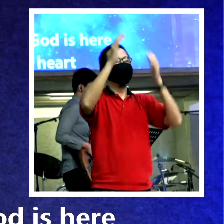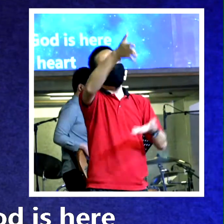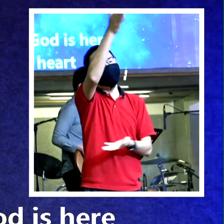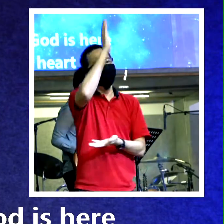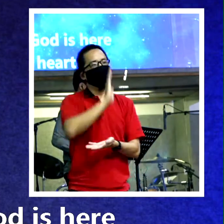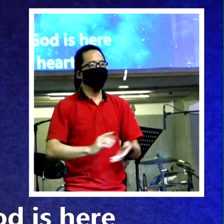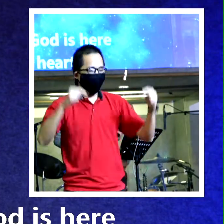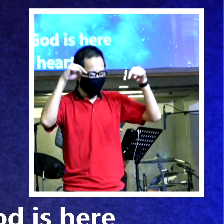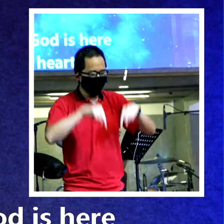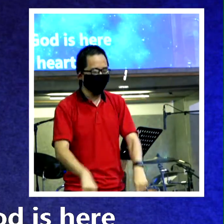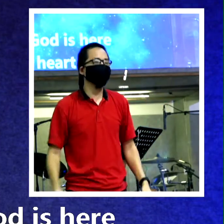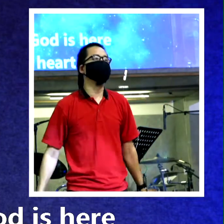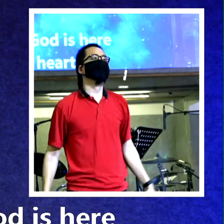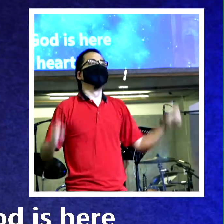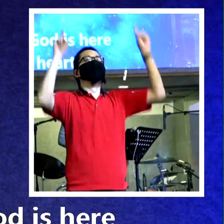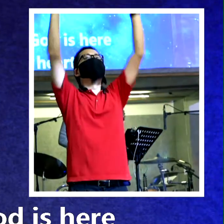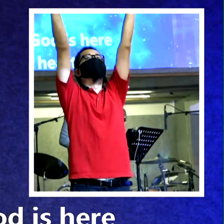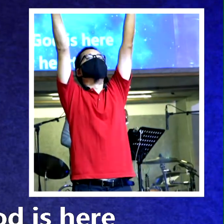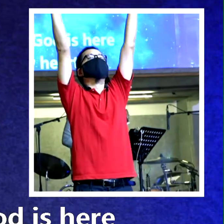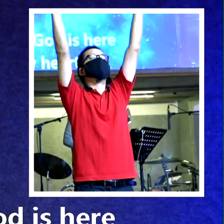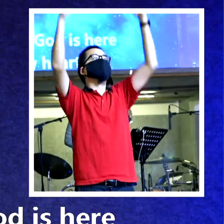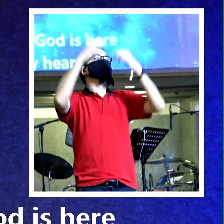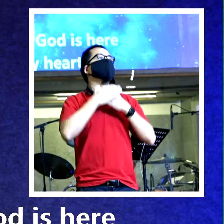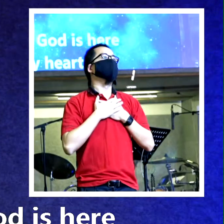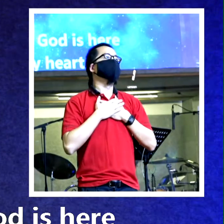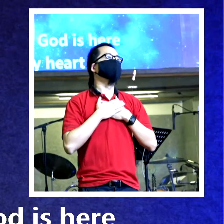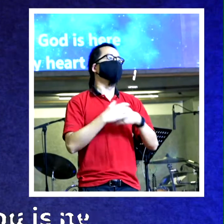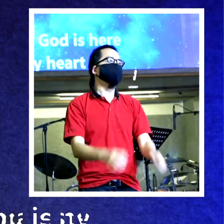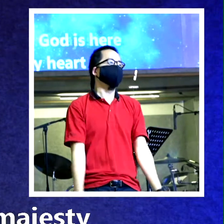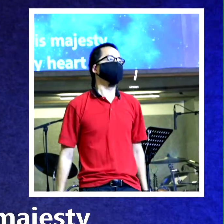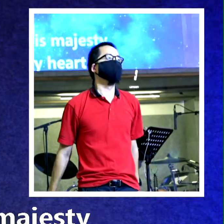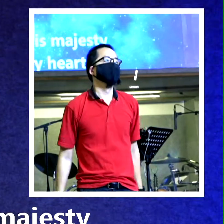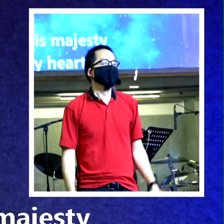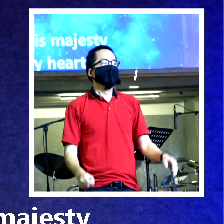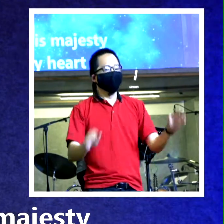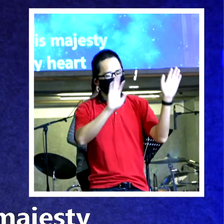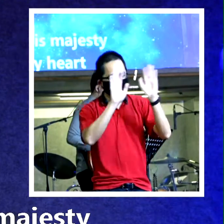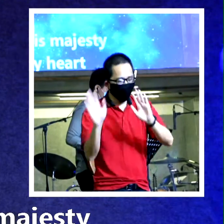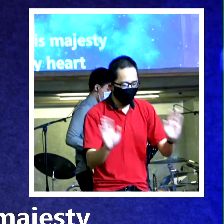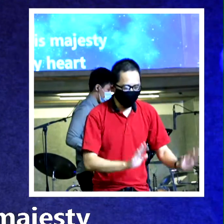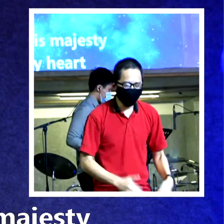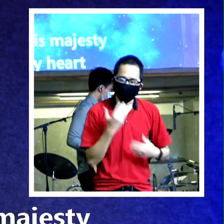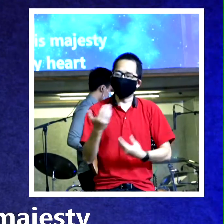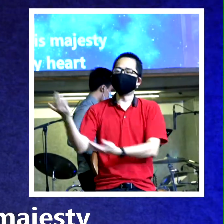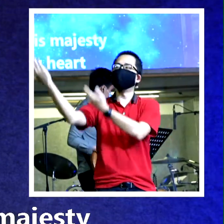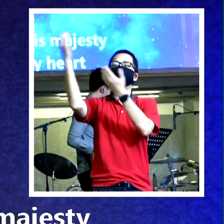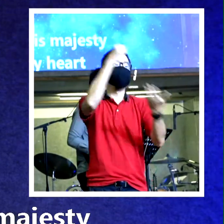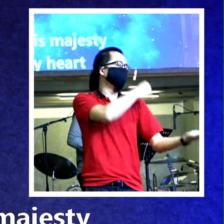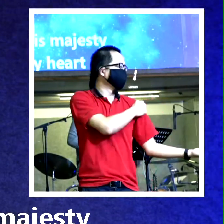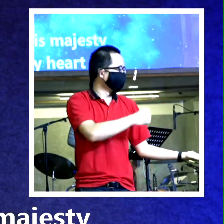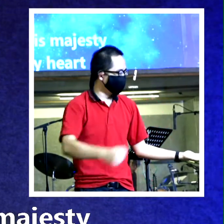Of our God is here. Heaven is in my heart. The presence of